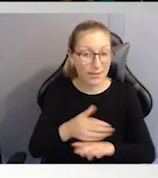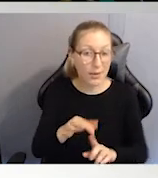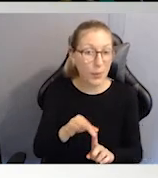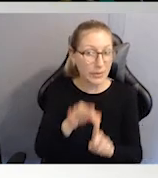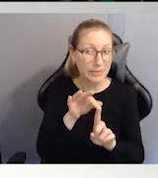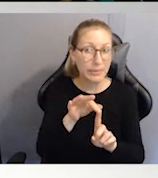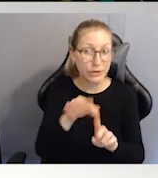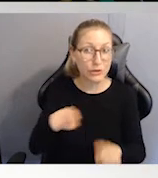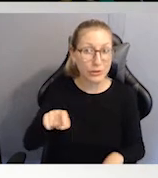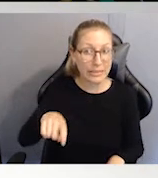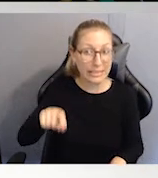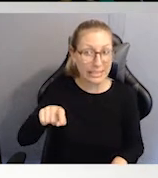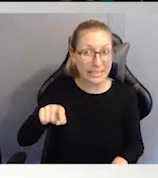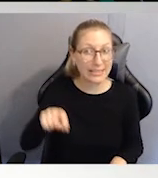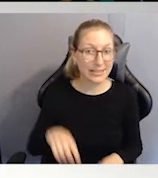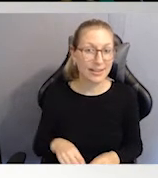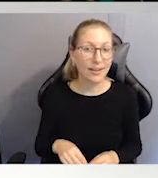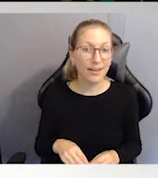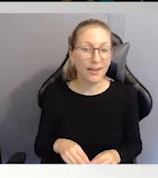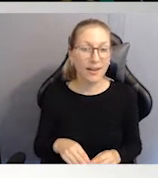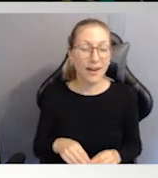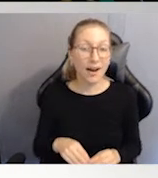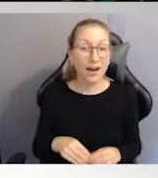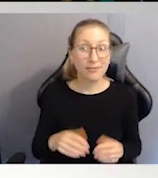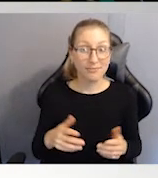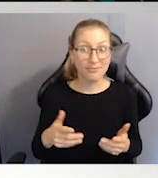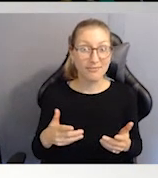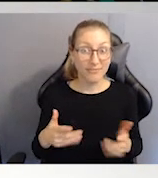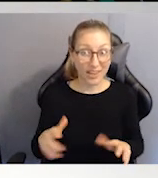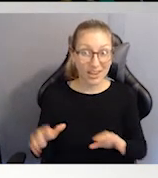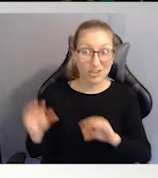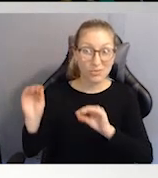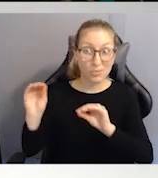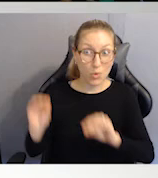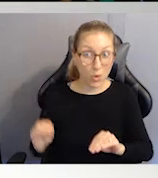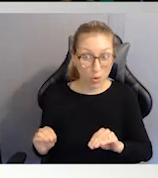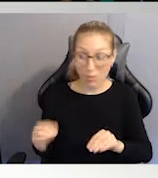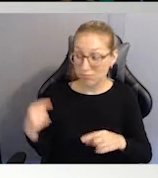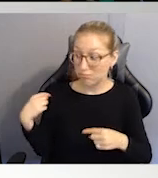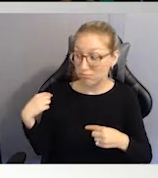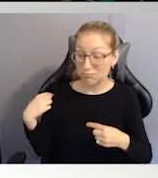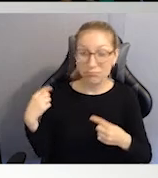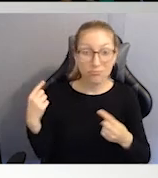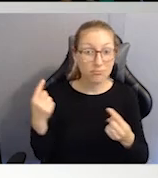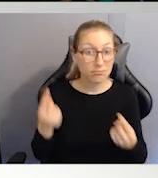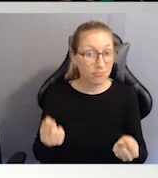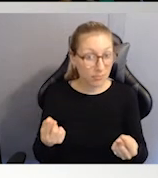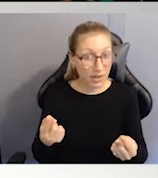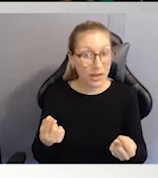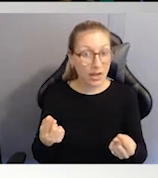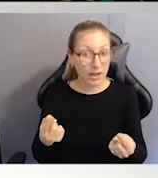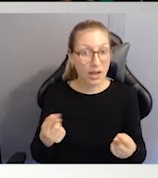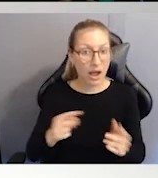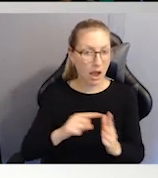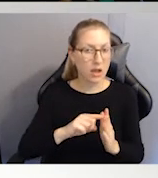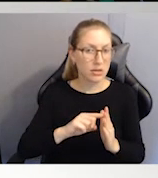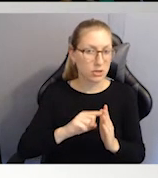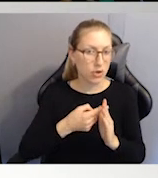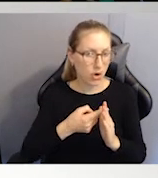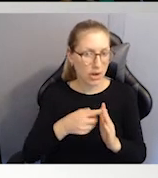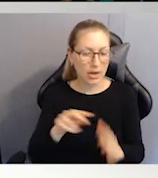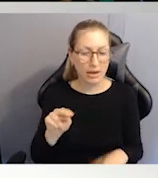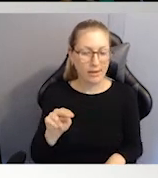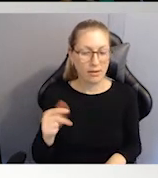needs. And after moving here, I have started an NGO